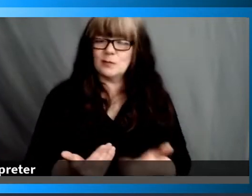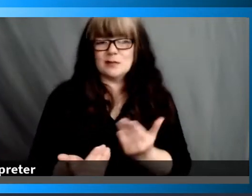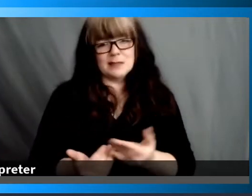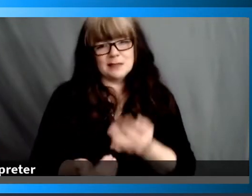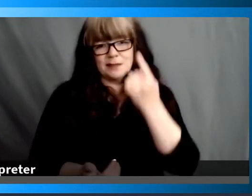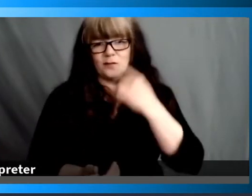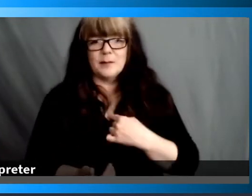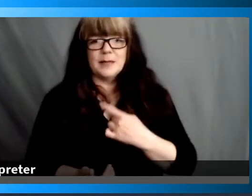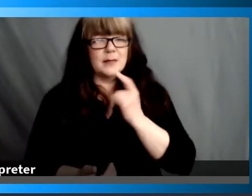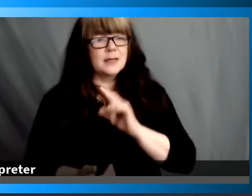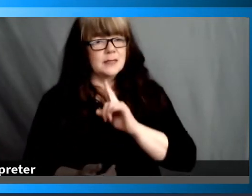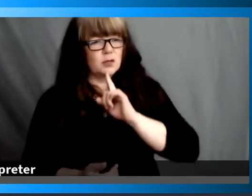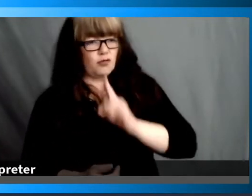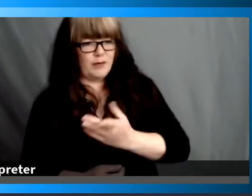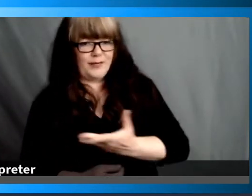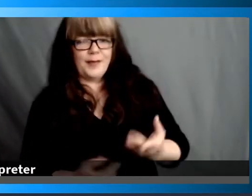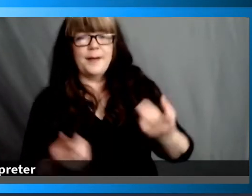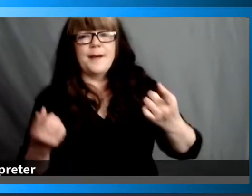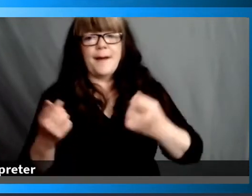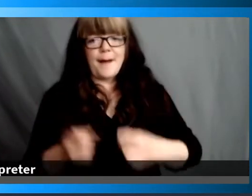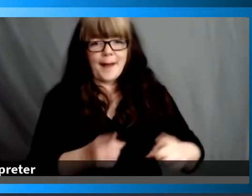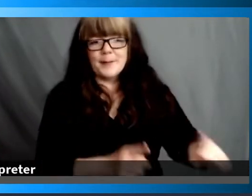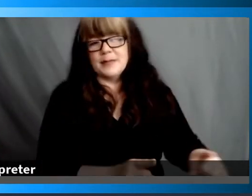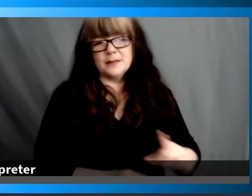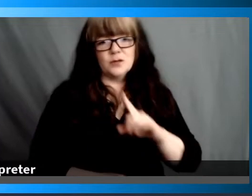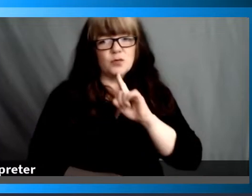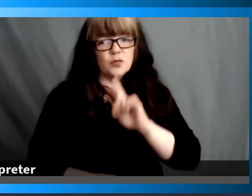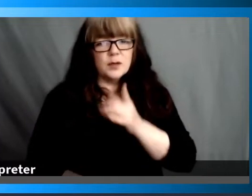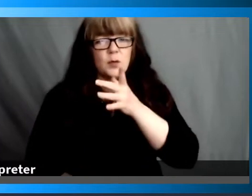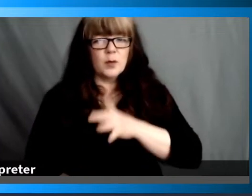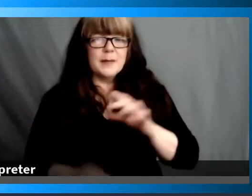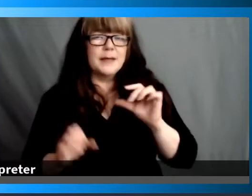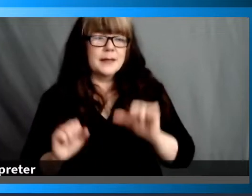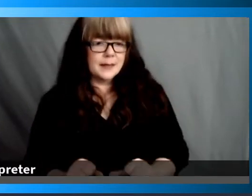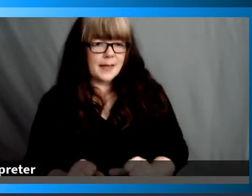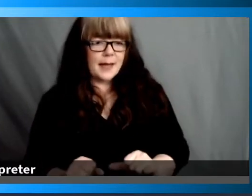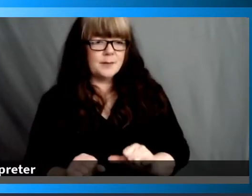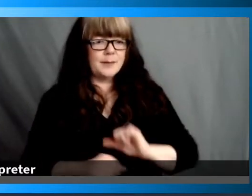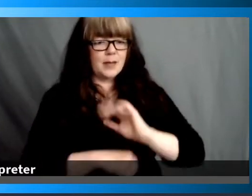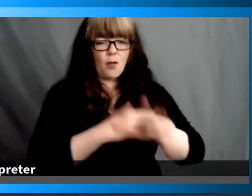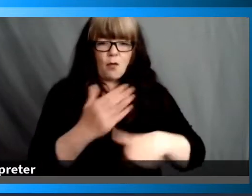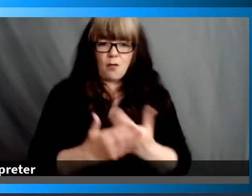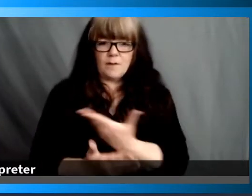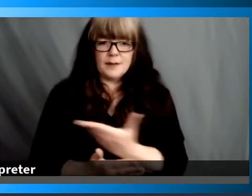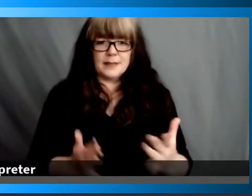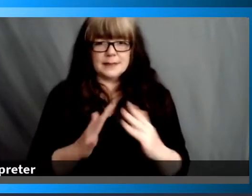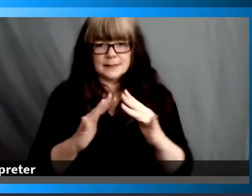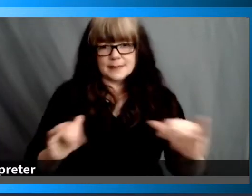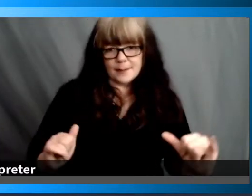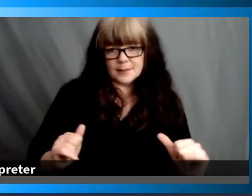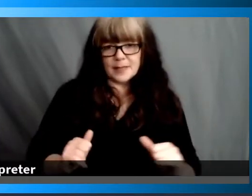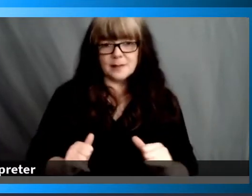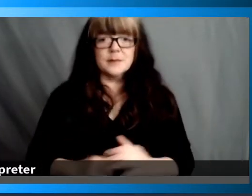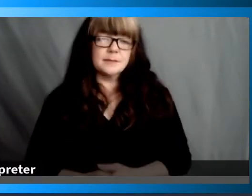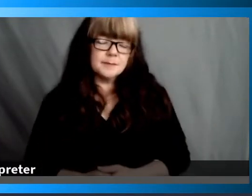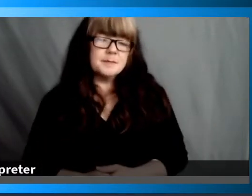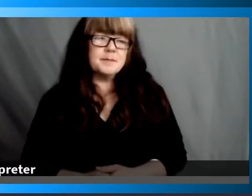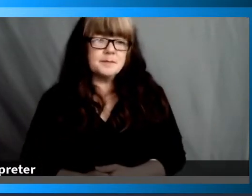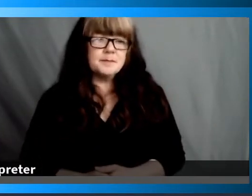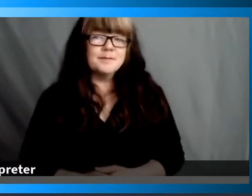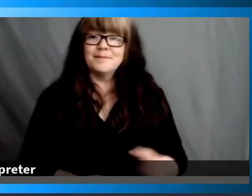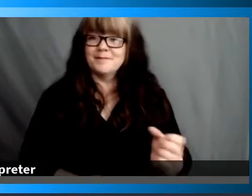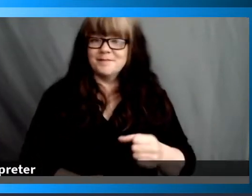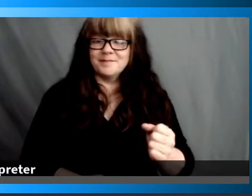because it's a real thing that real women can be all of these things and are all of these things.